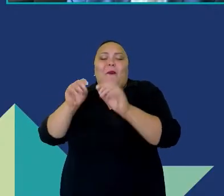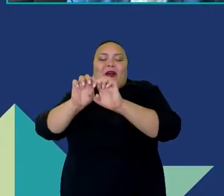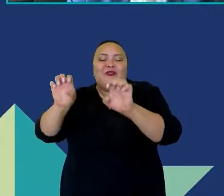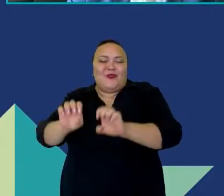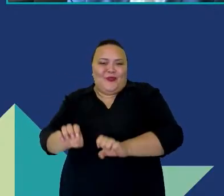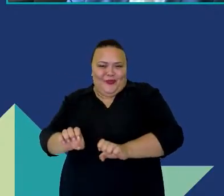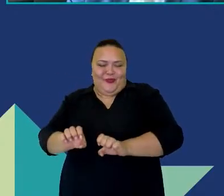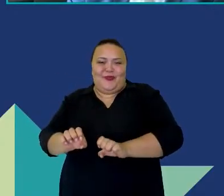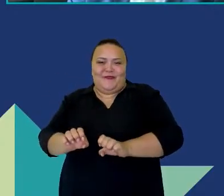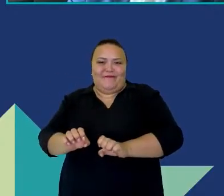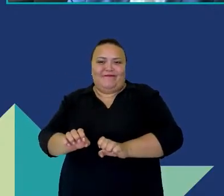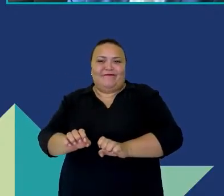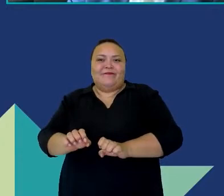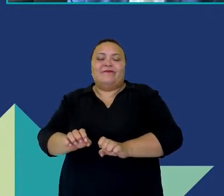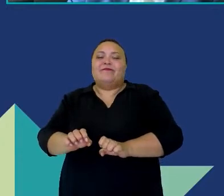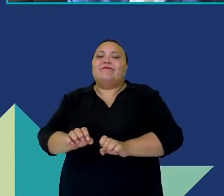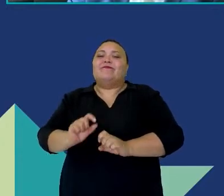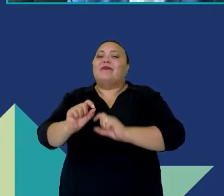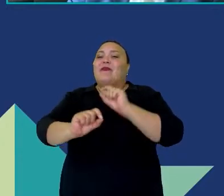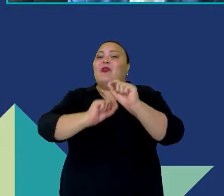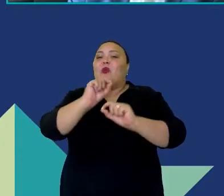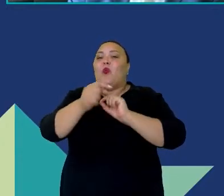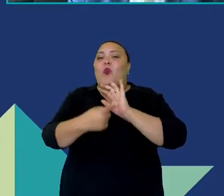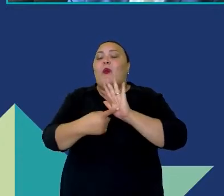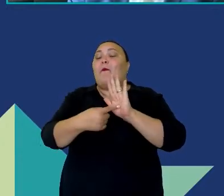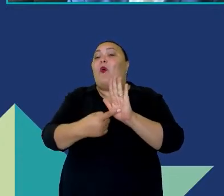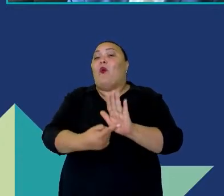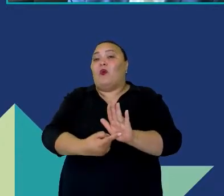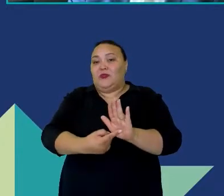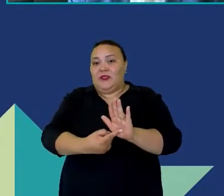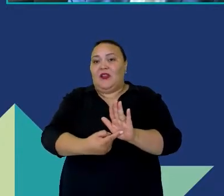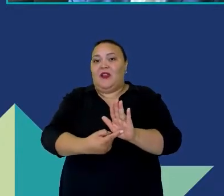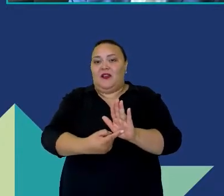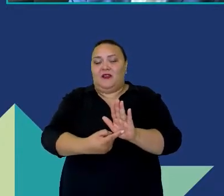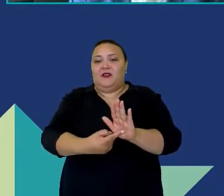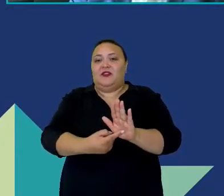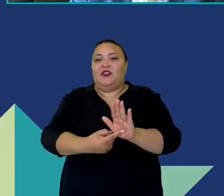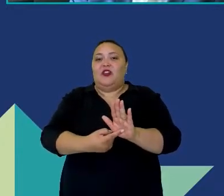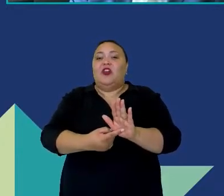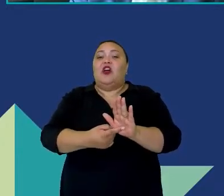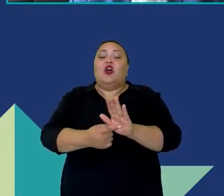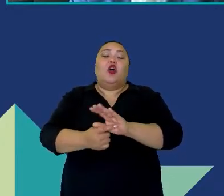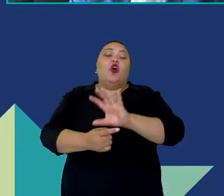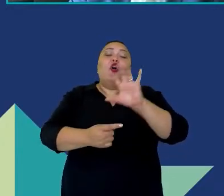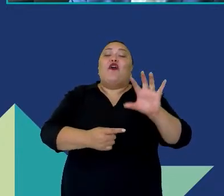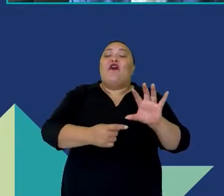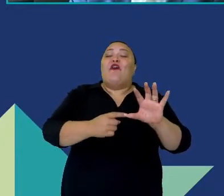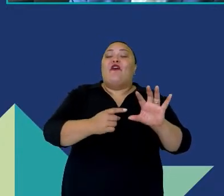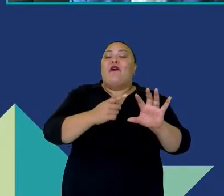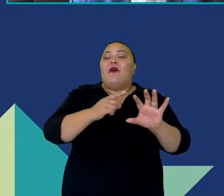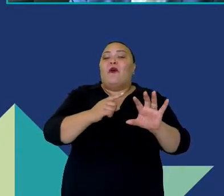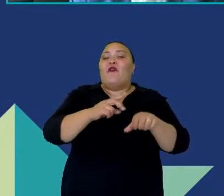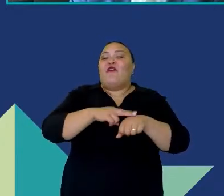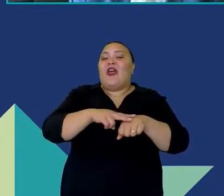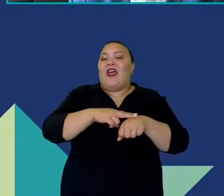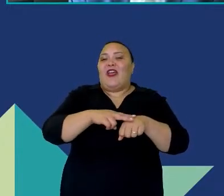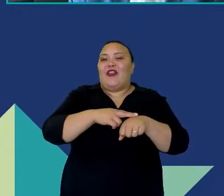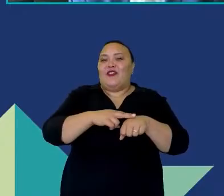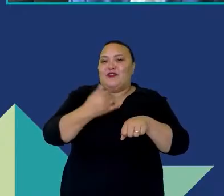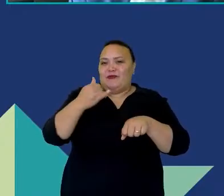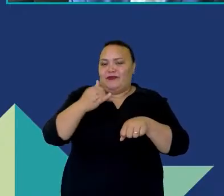in, it's in reverse here, but what's shown in green is there's almost no freeboard left,